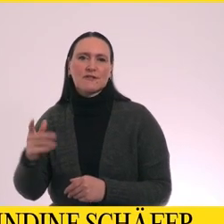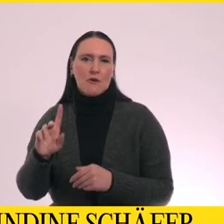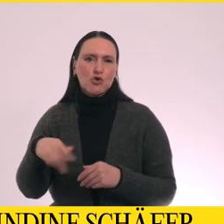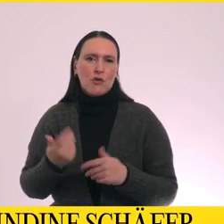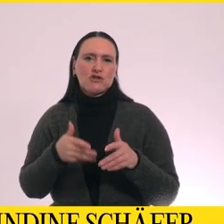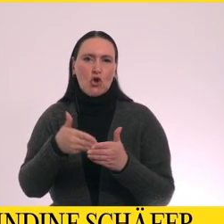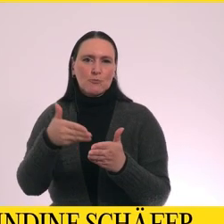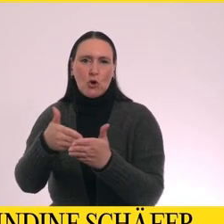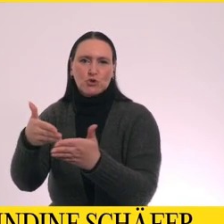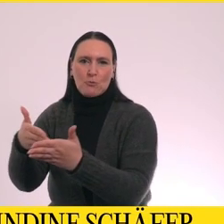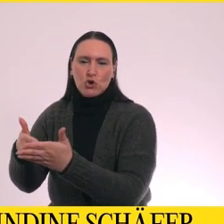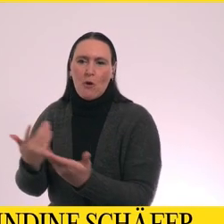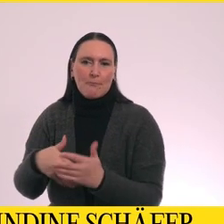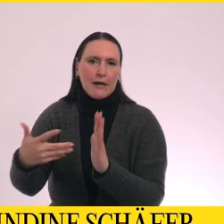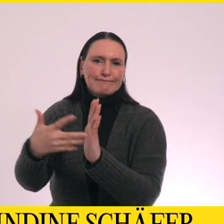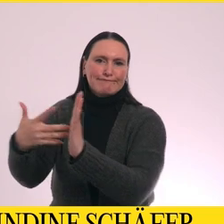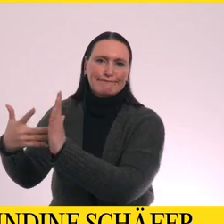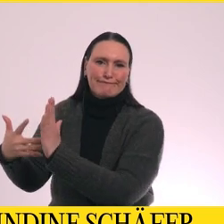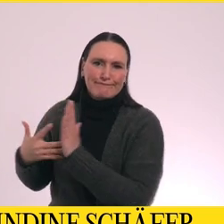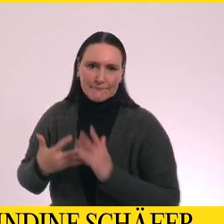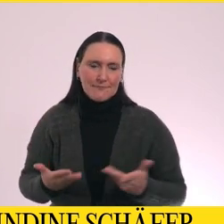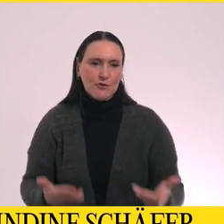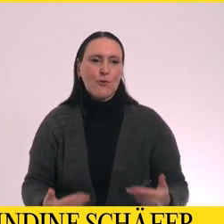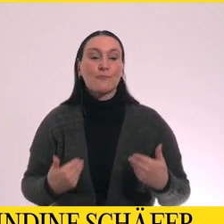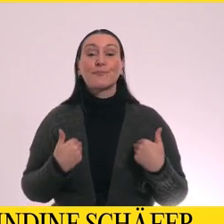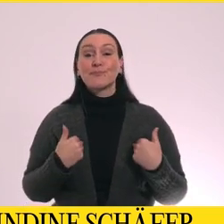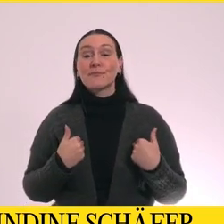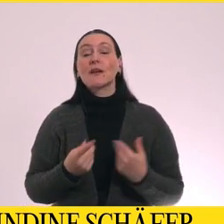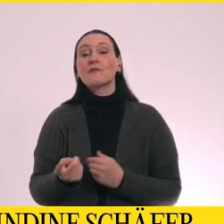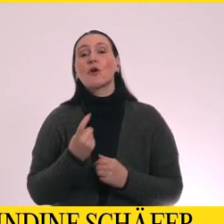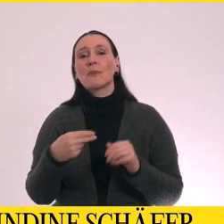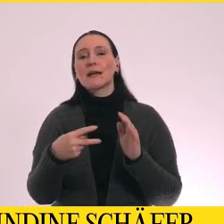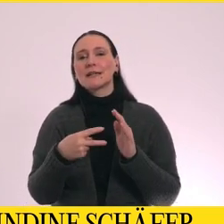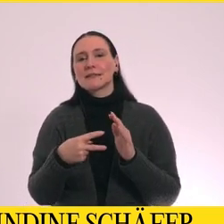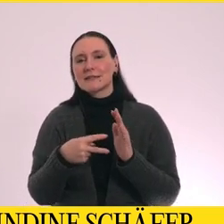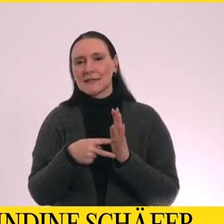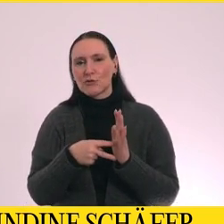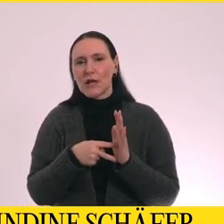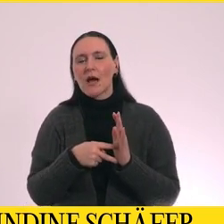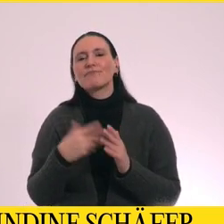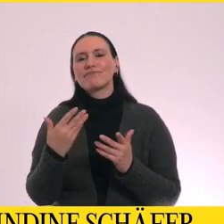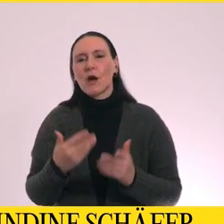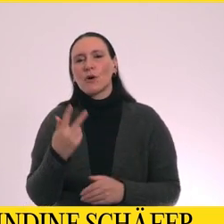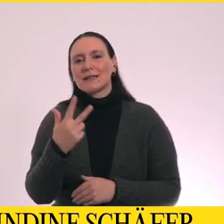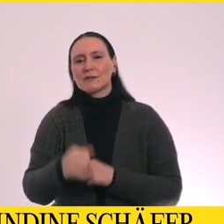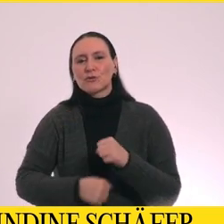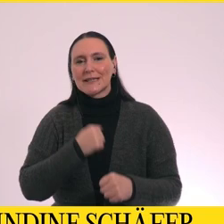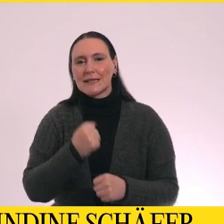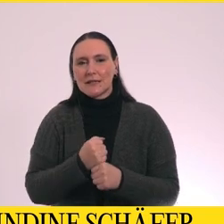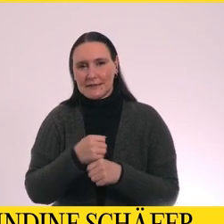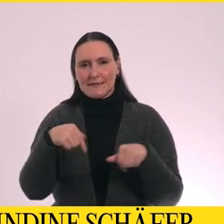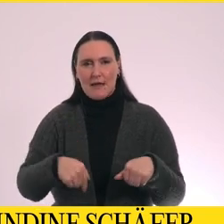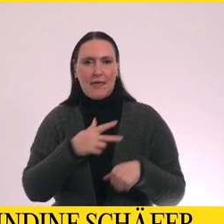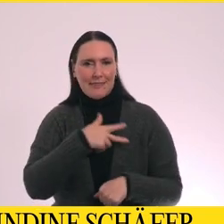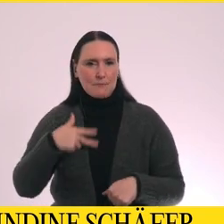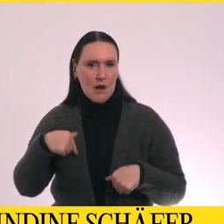I'm from Syria, and I've been living in Denmark for almost 3 years now. And I've been involved in Trampoline House since,